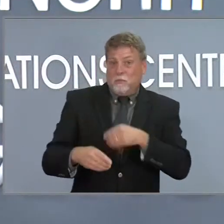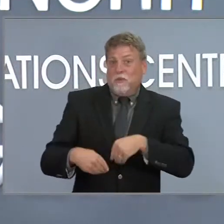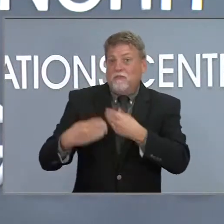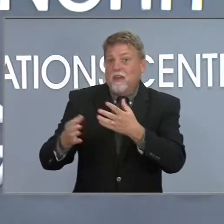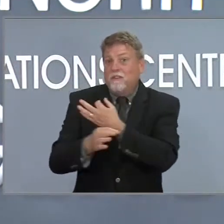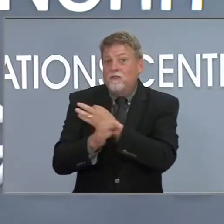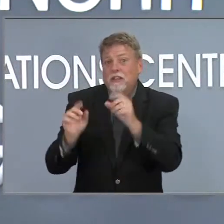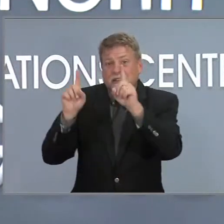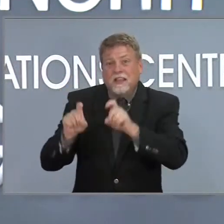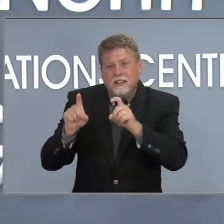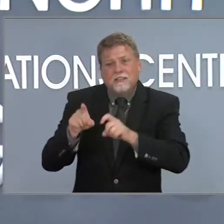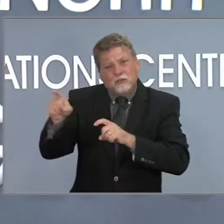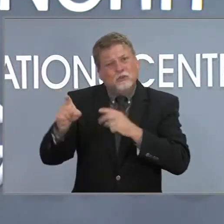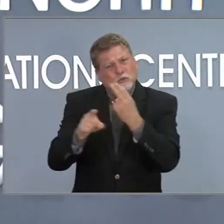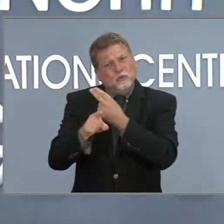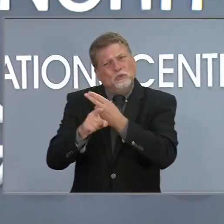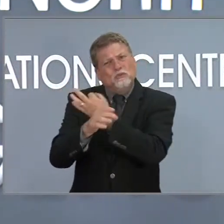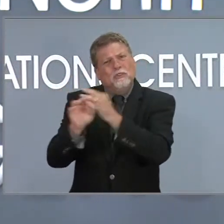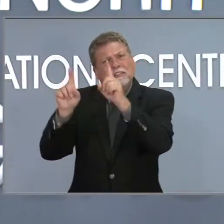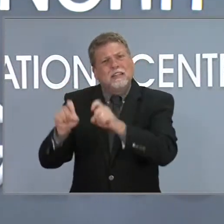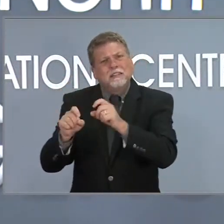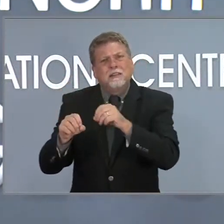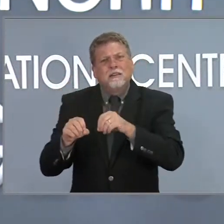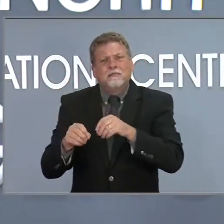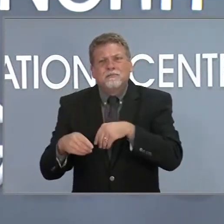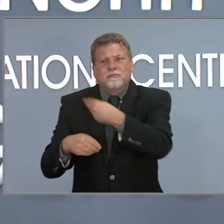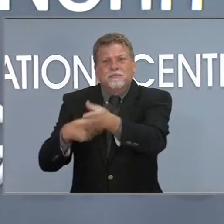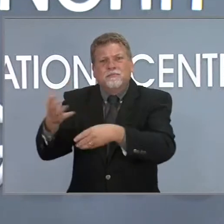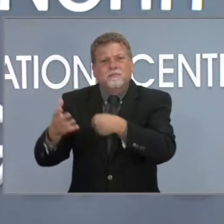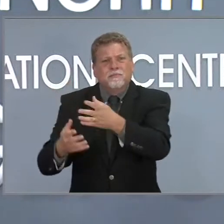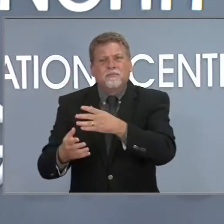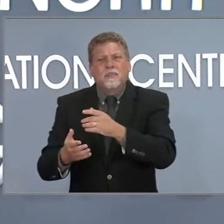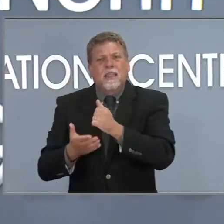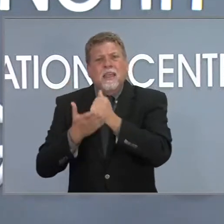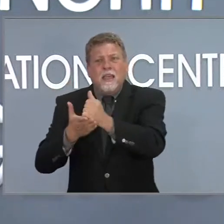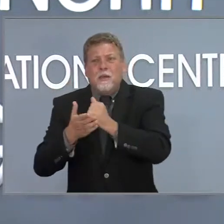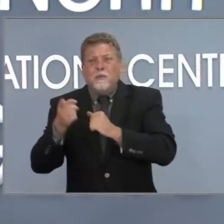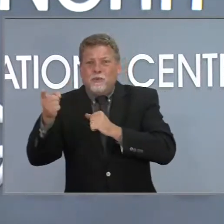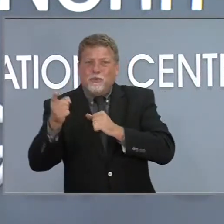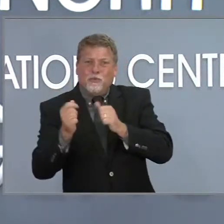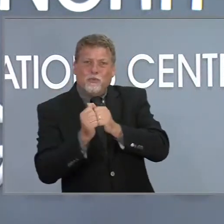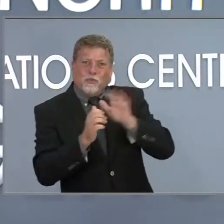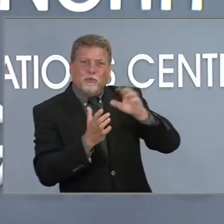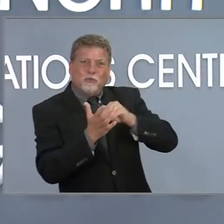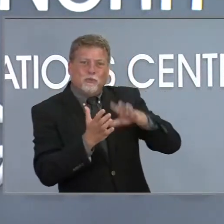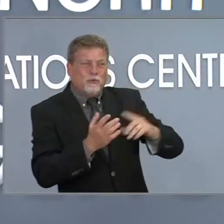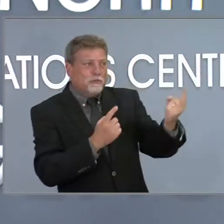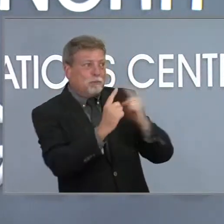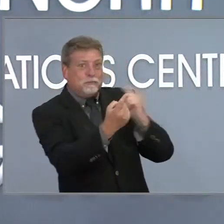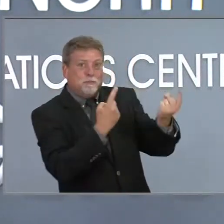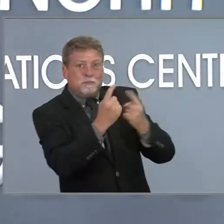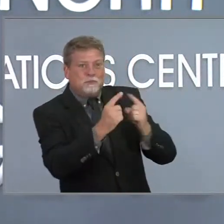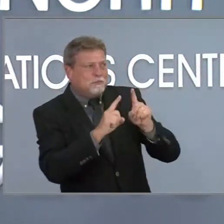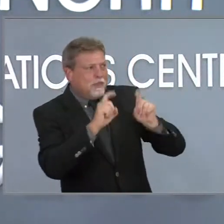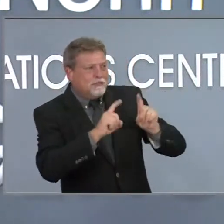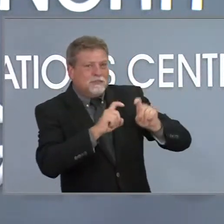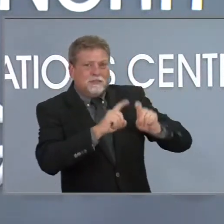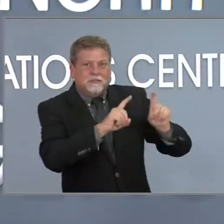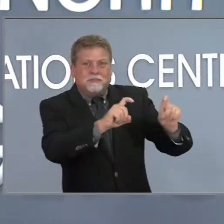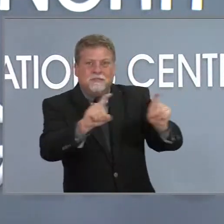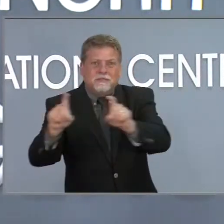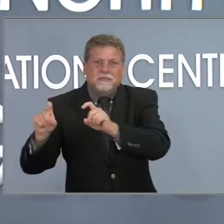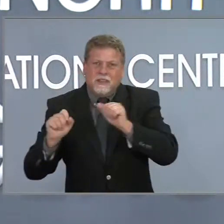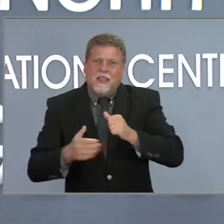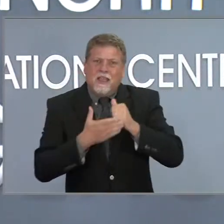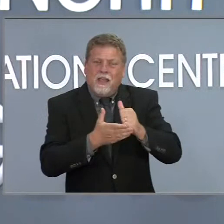can be used in schools to diagnose students with symptoms or even screen students and staff to catch COVID infections before